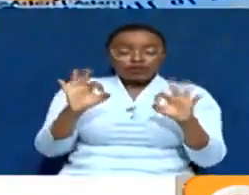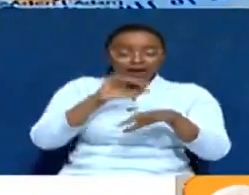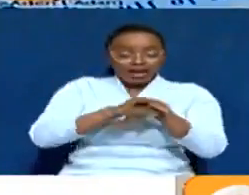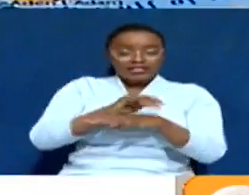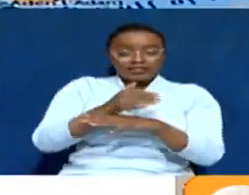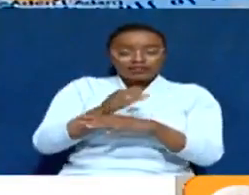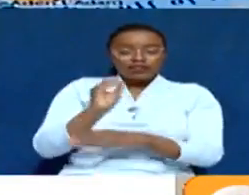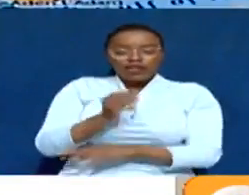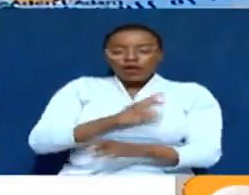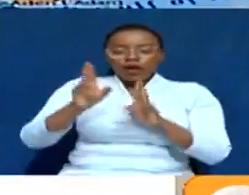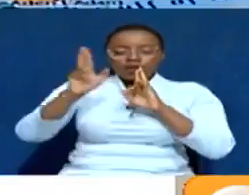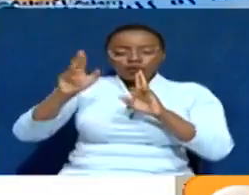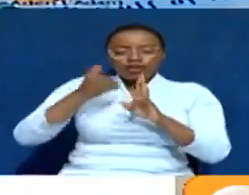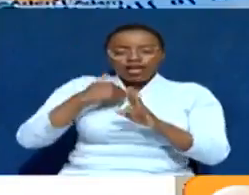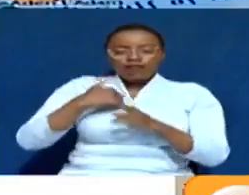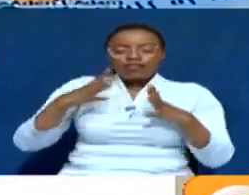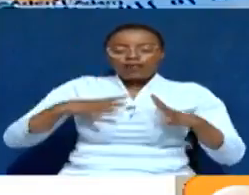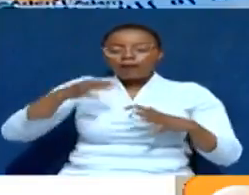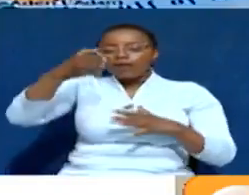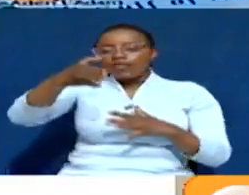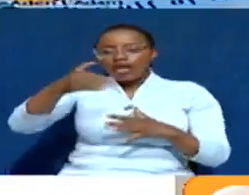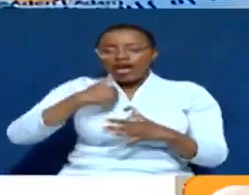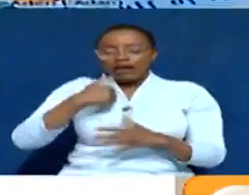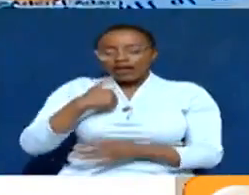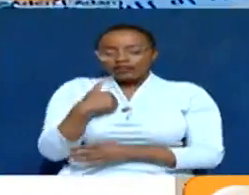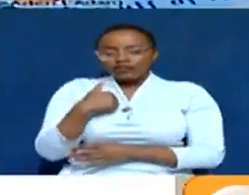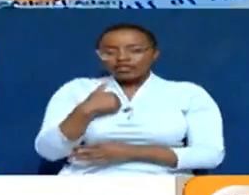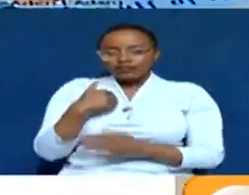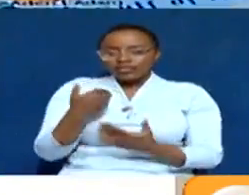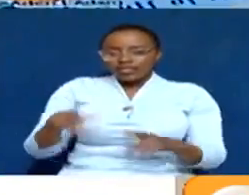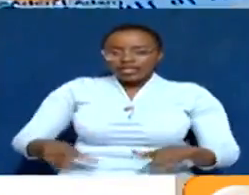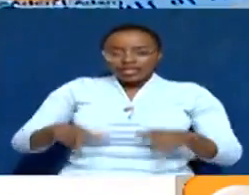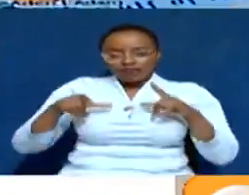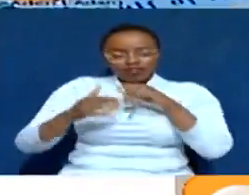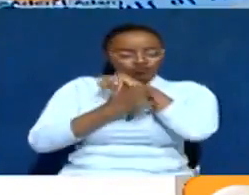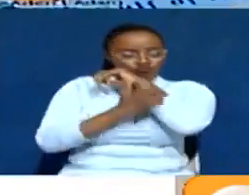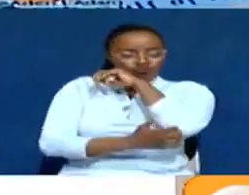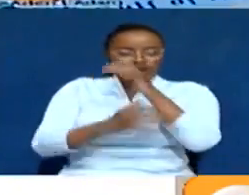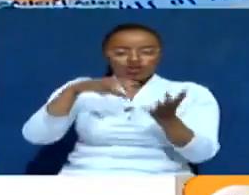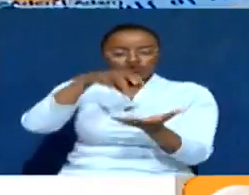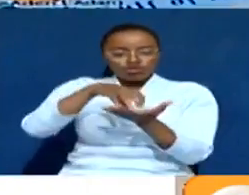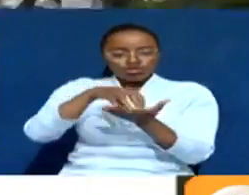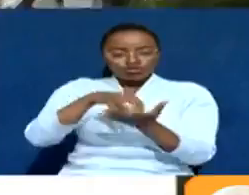As our very own Francis Mtalaki reports, those in detention are reported to be living in poor conditions.